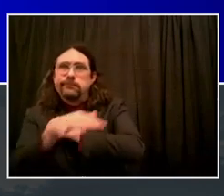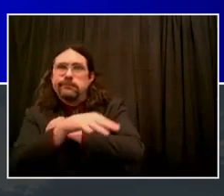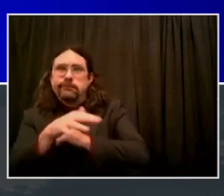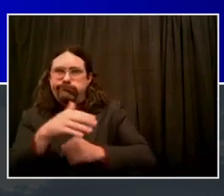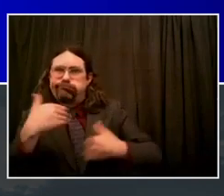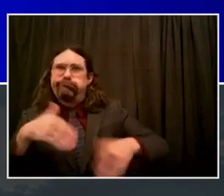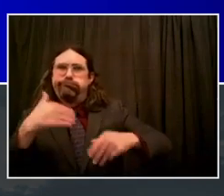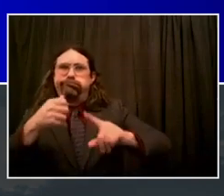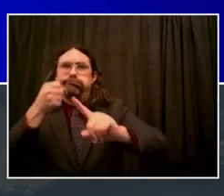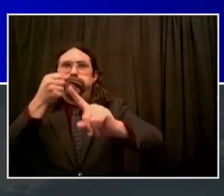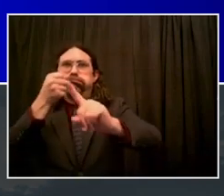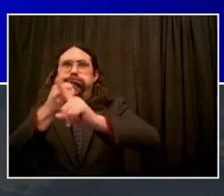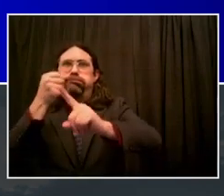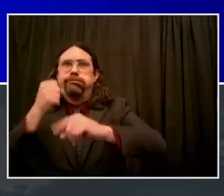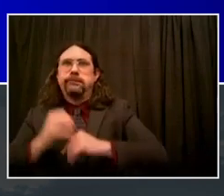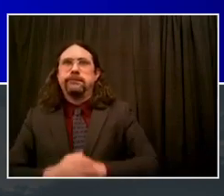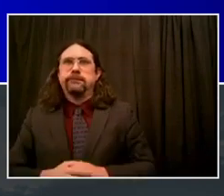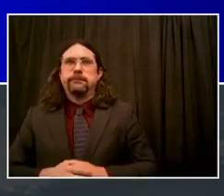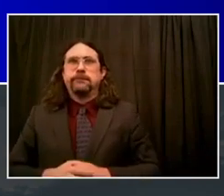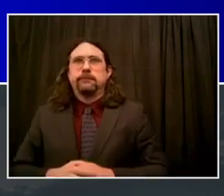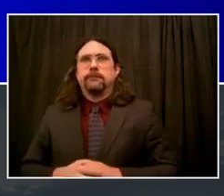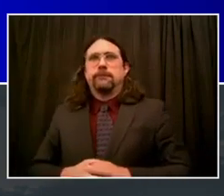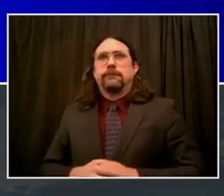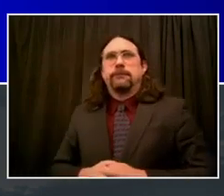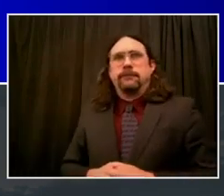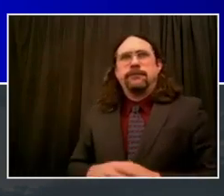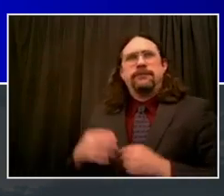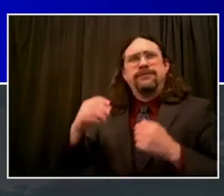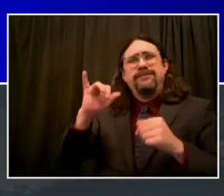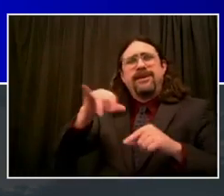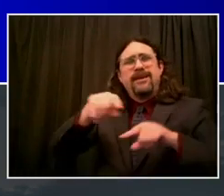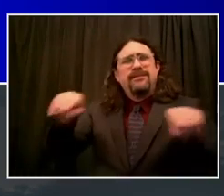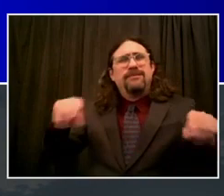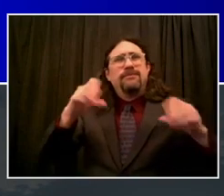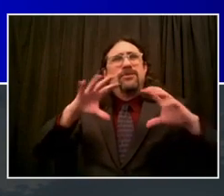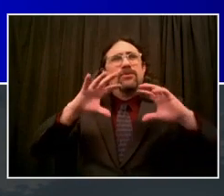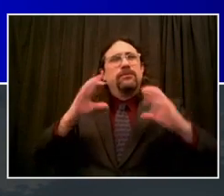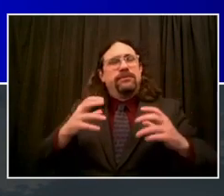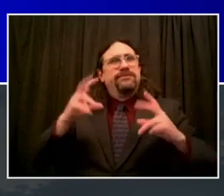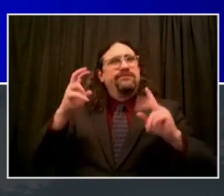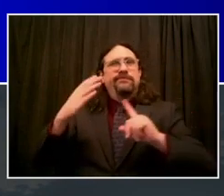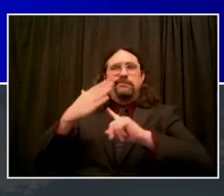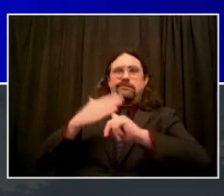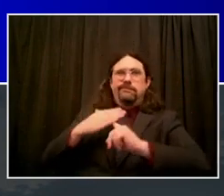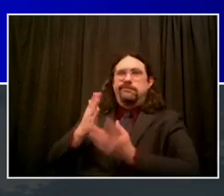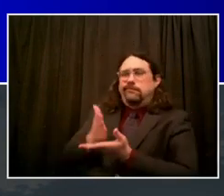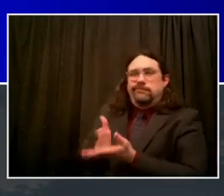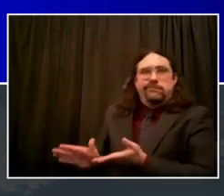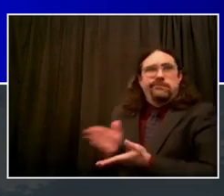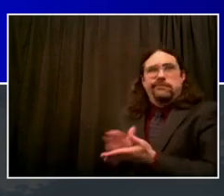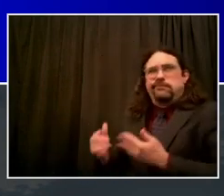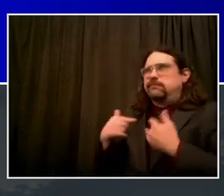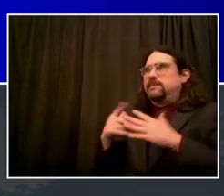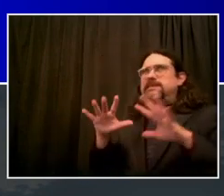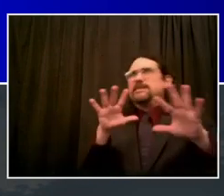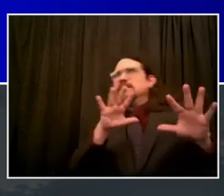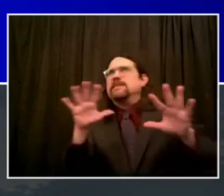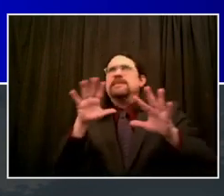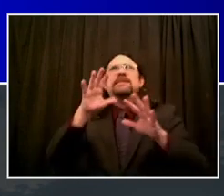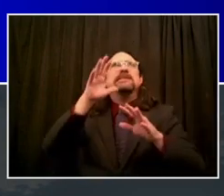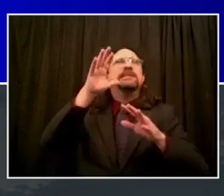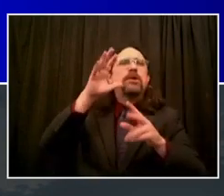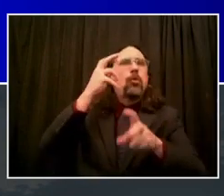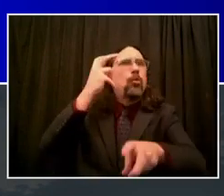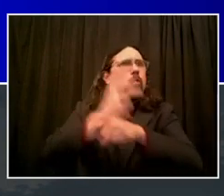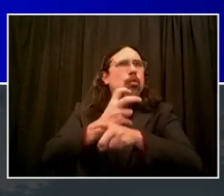care has been about how much money you have, not about your humanity. That's the history of this country, and too often that's been the history of the